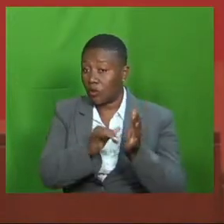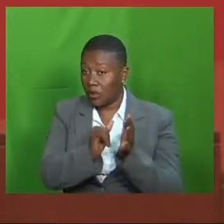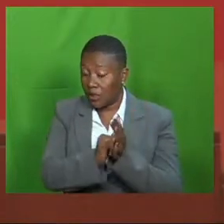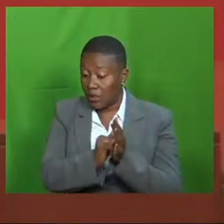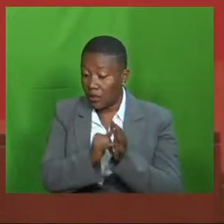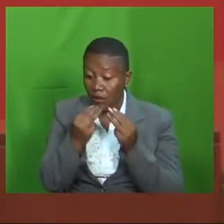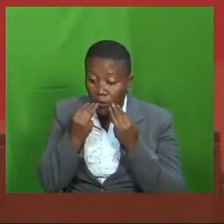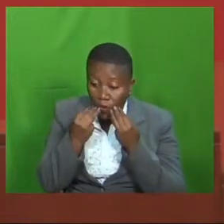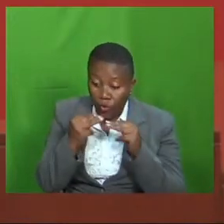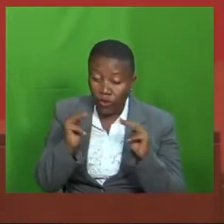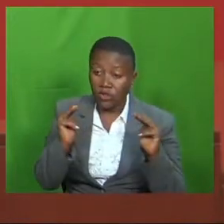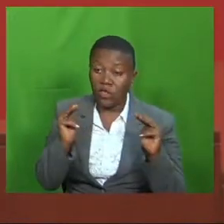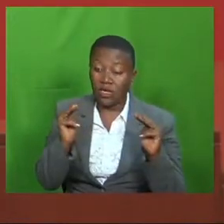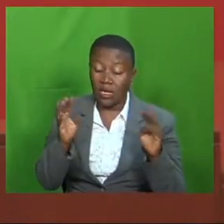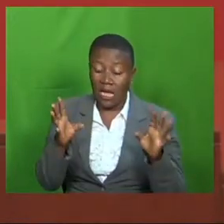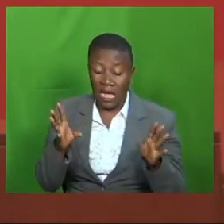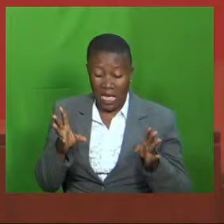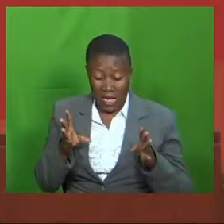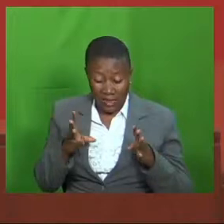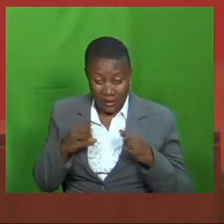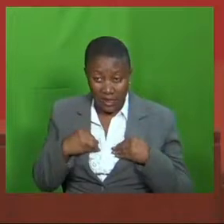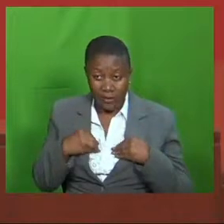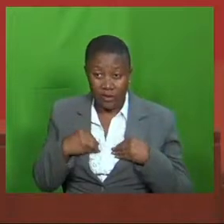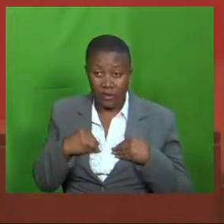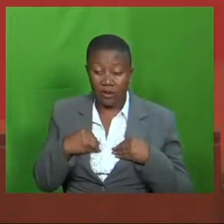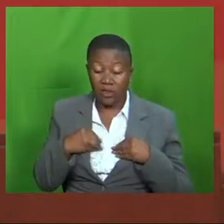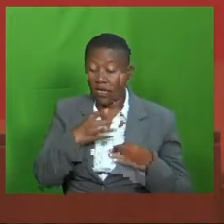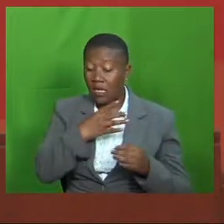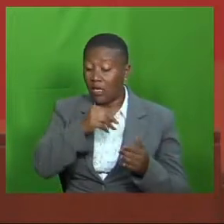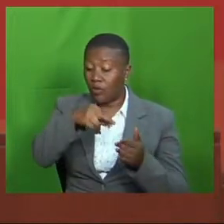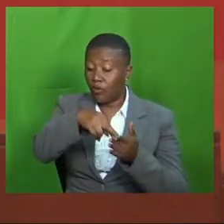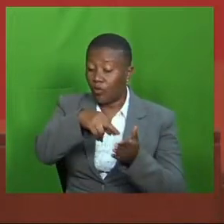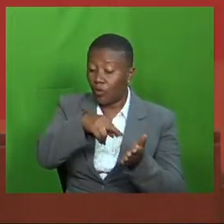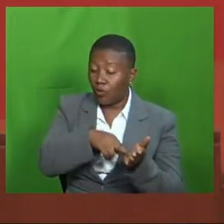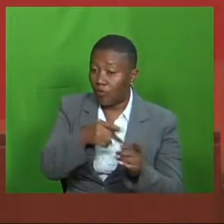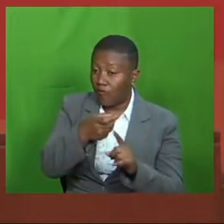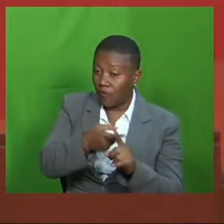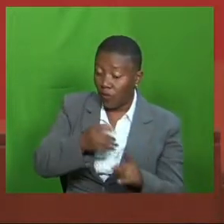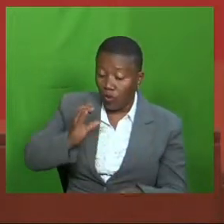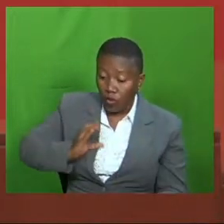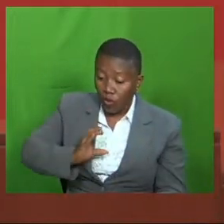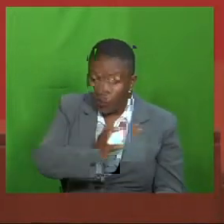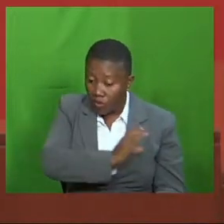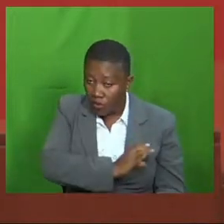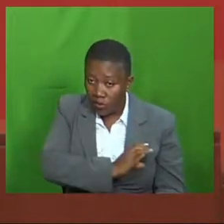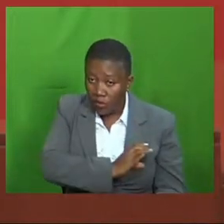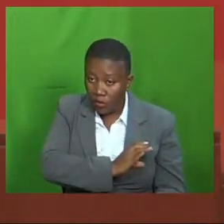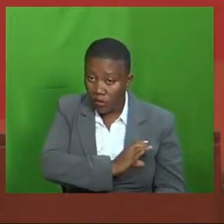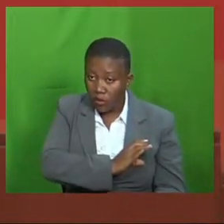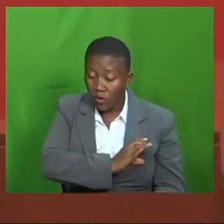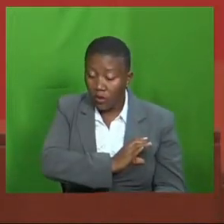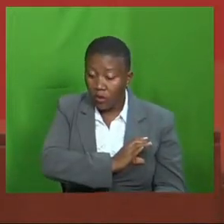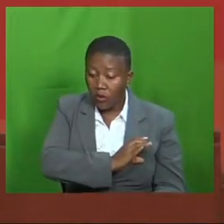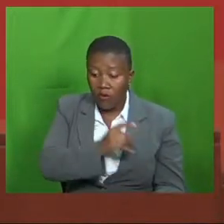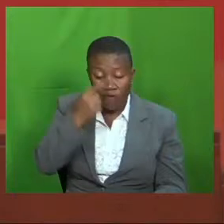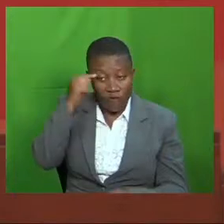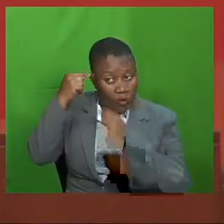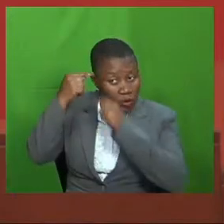rightfully admitted and the report of the committee is subject to the consideration of the House.